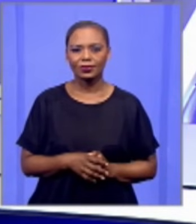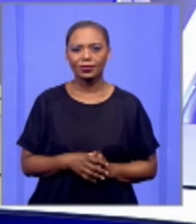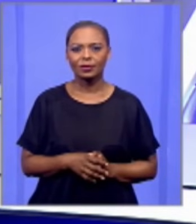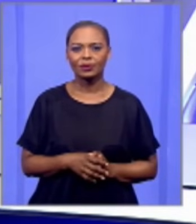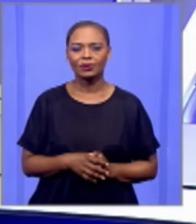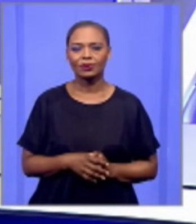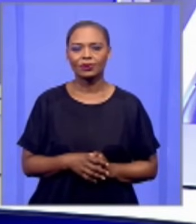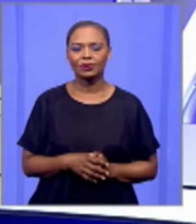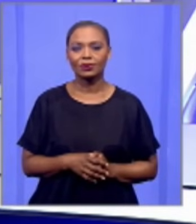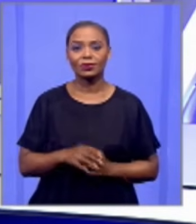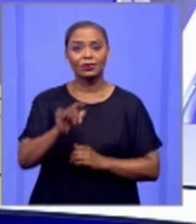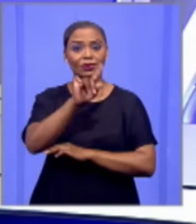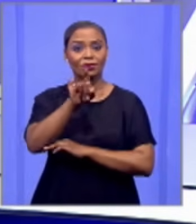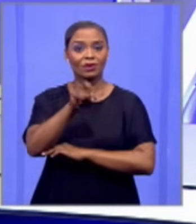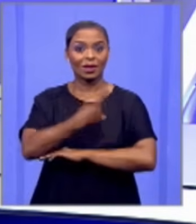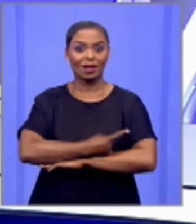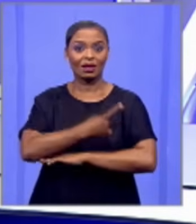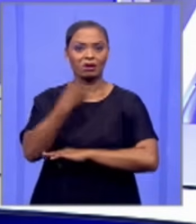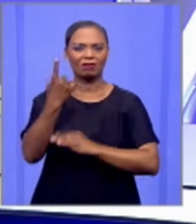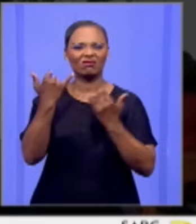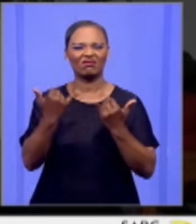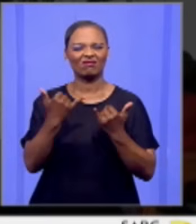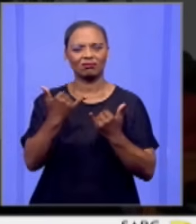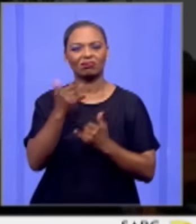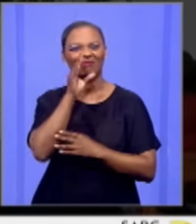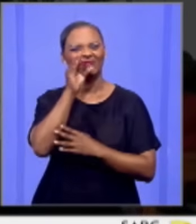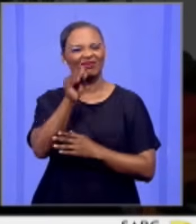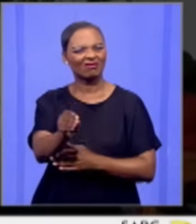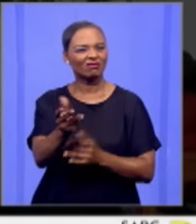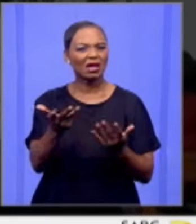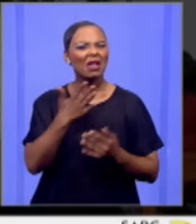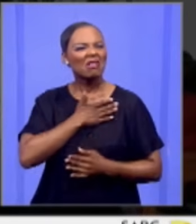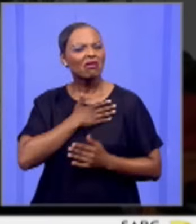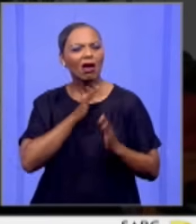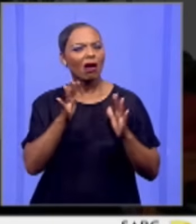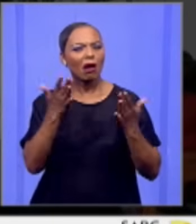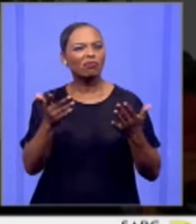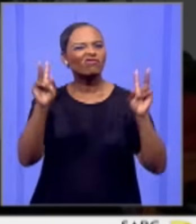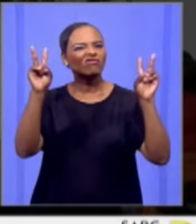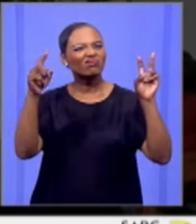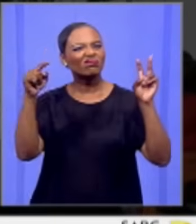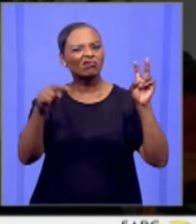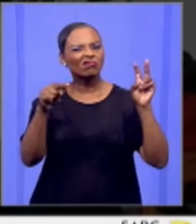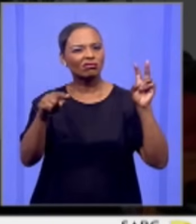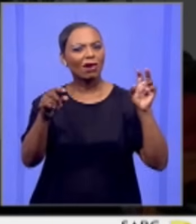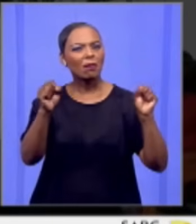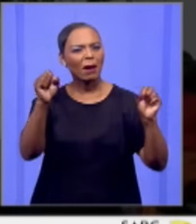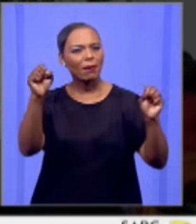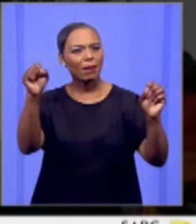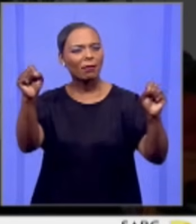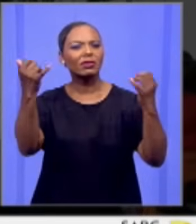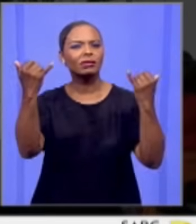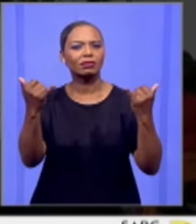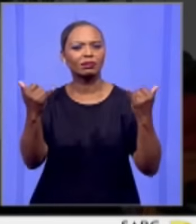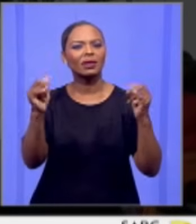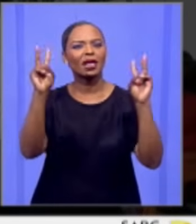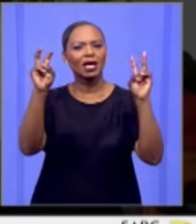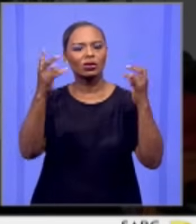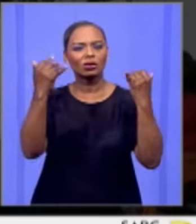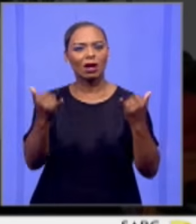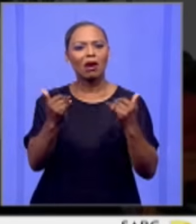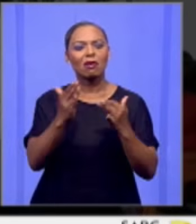Pijana go putšišo ya rena ya letšatši re botšišitše gore na maikutlo a gago ke afe morago ga gore polelo ya ditekanyetšo tša gare